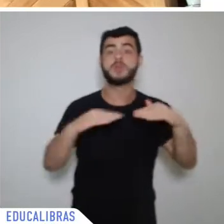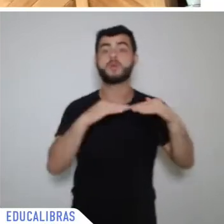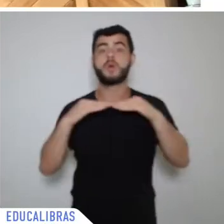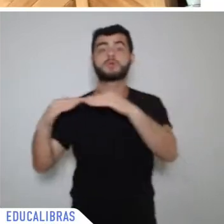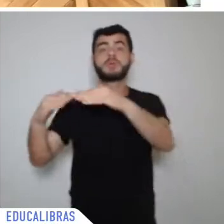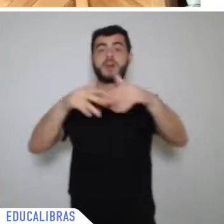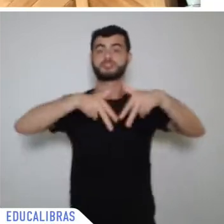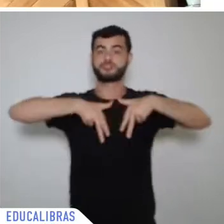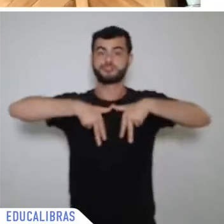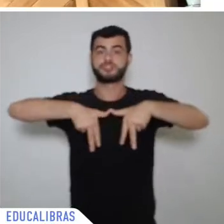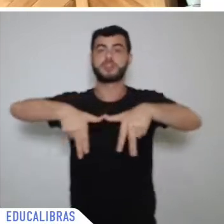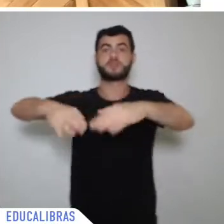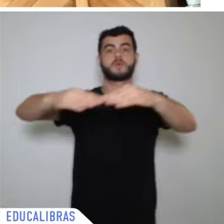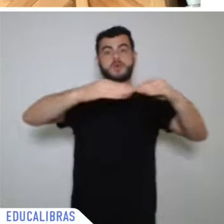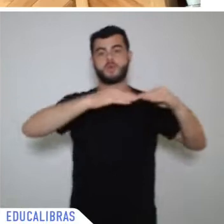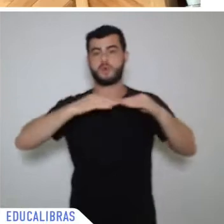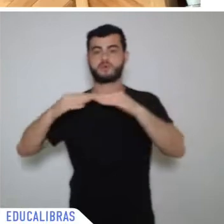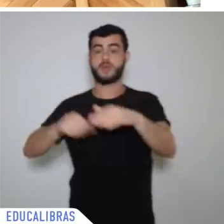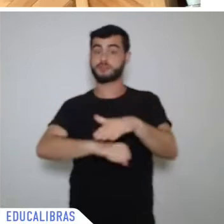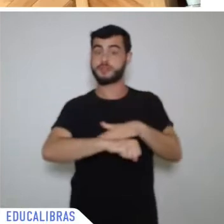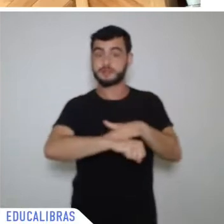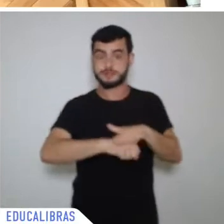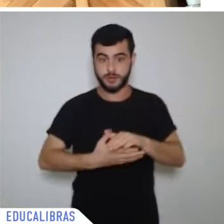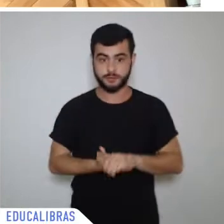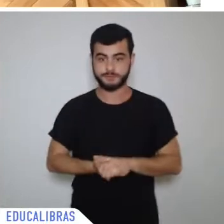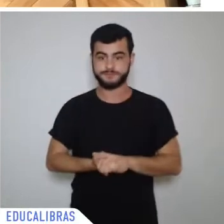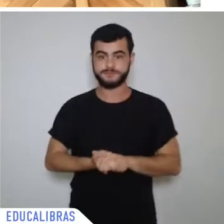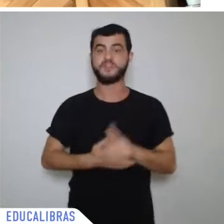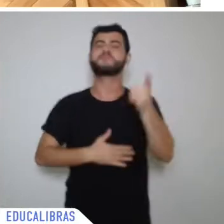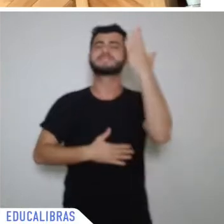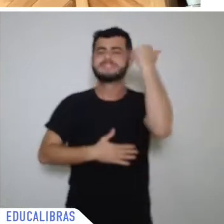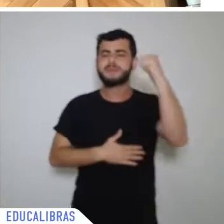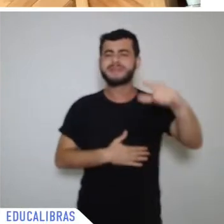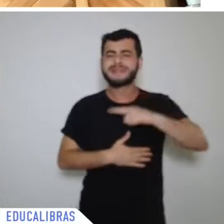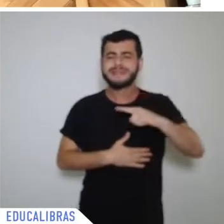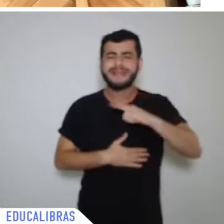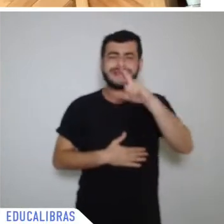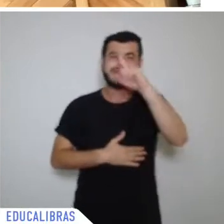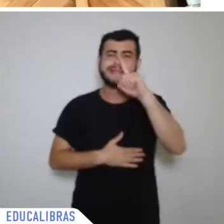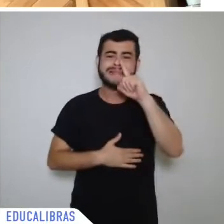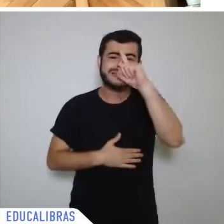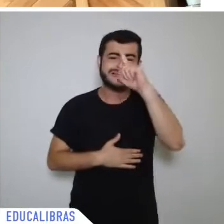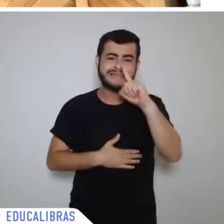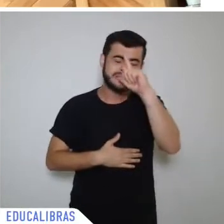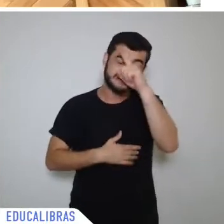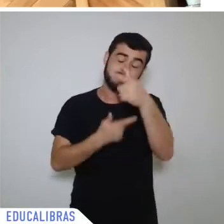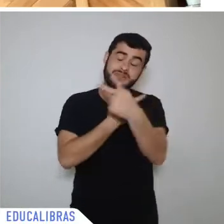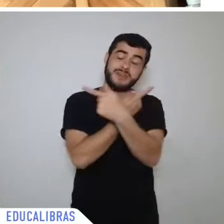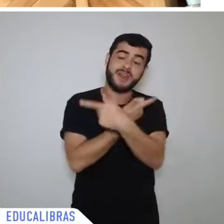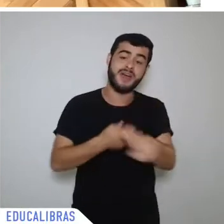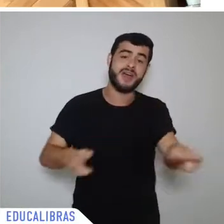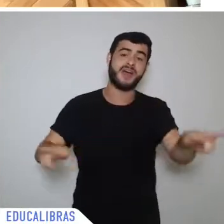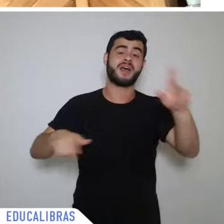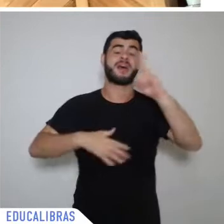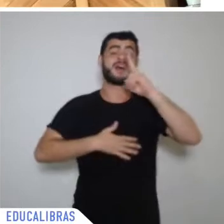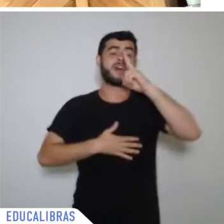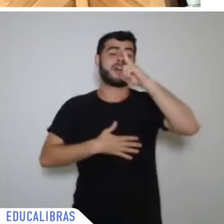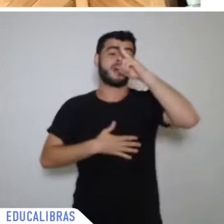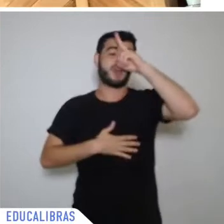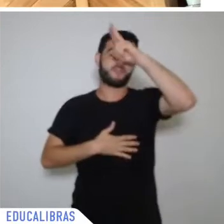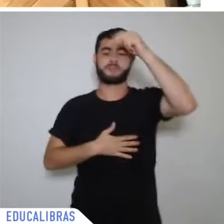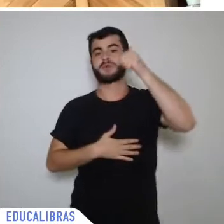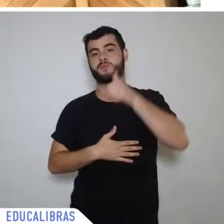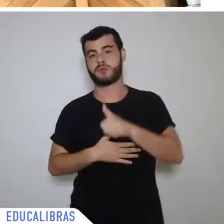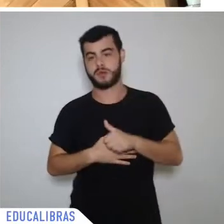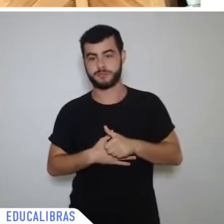and racial equality? Apart from the impoverishment, there are dramatic risks to women who are